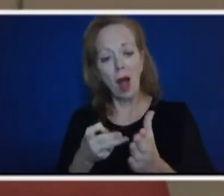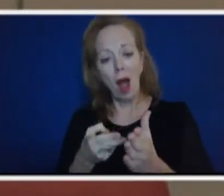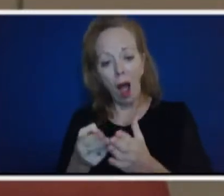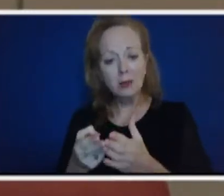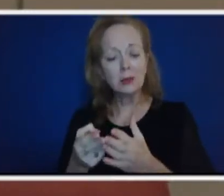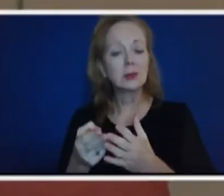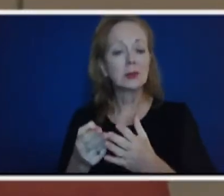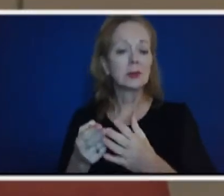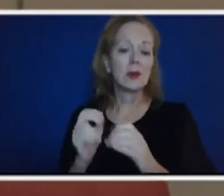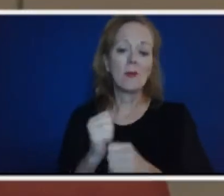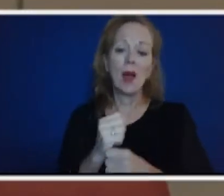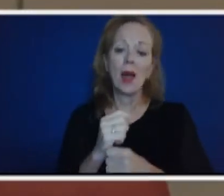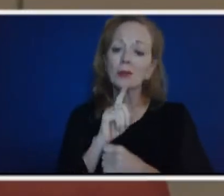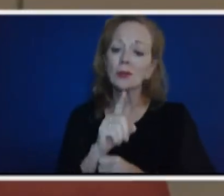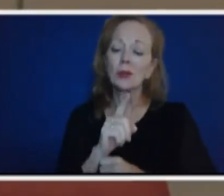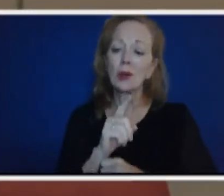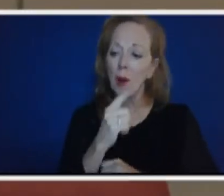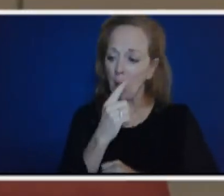sure that